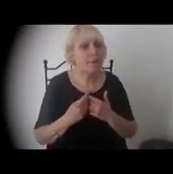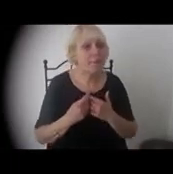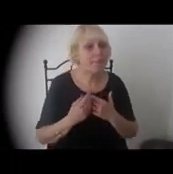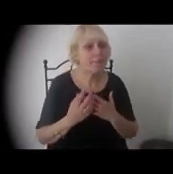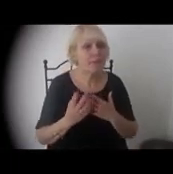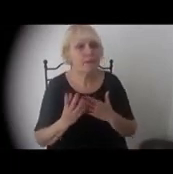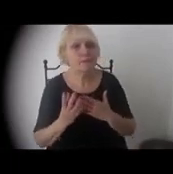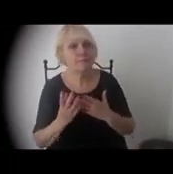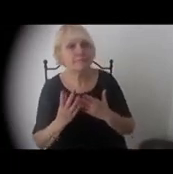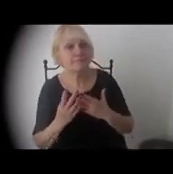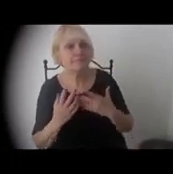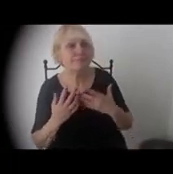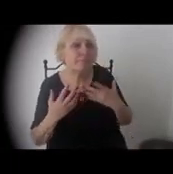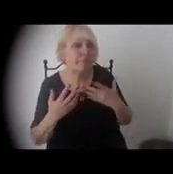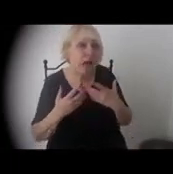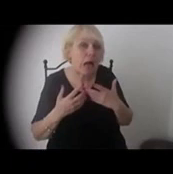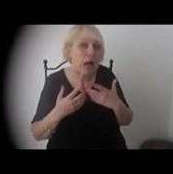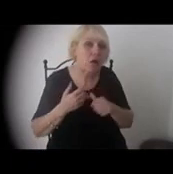children to develop